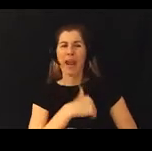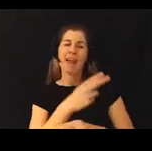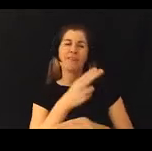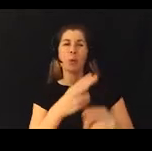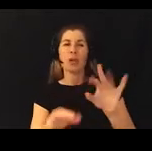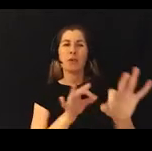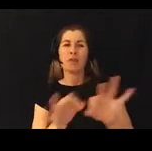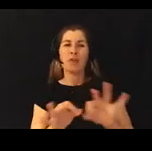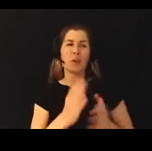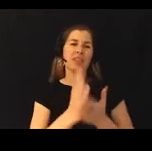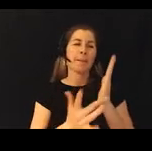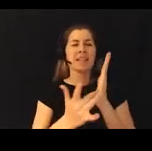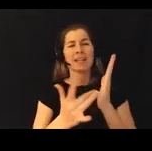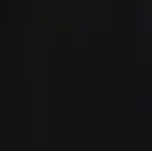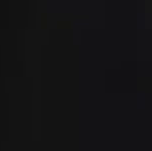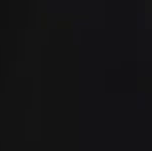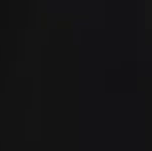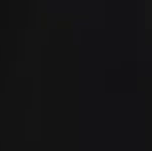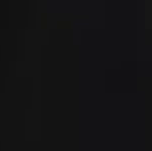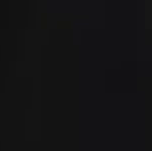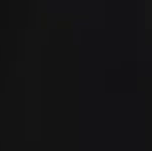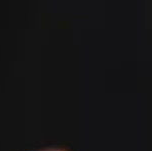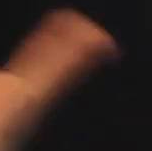some technical housekeeping items.